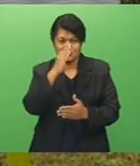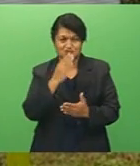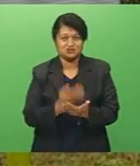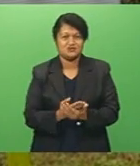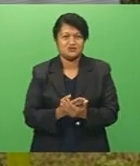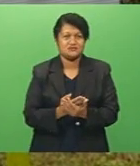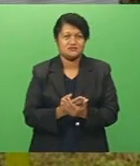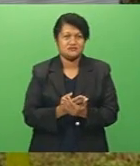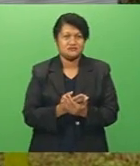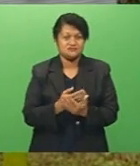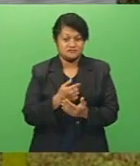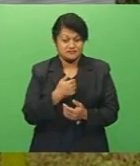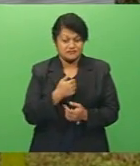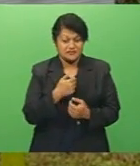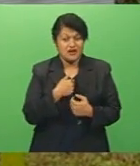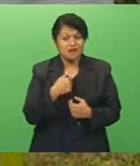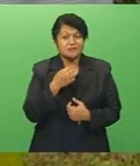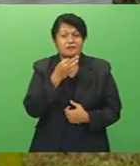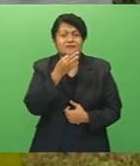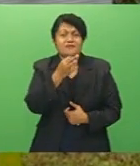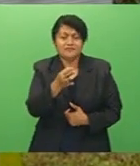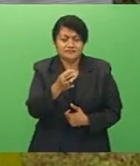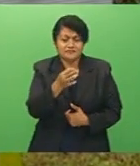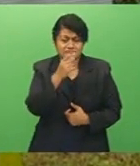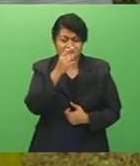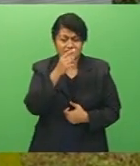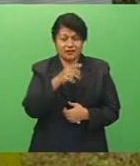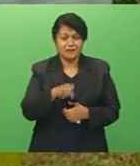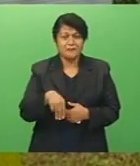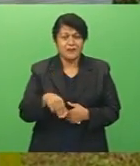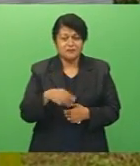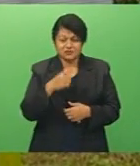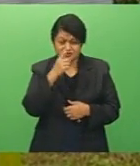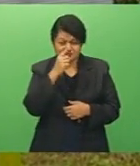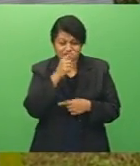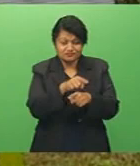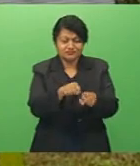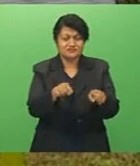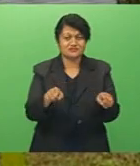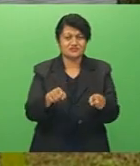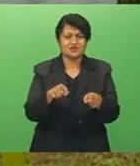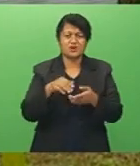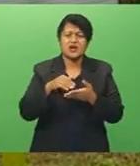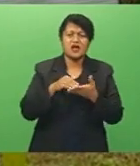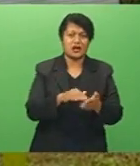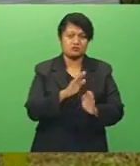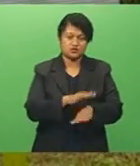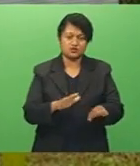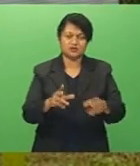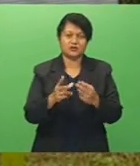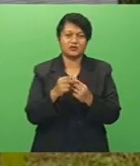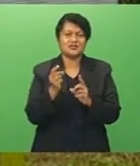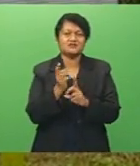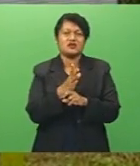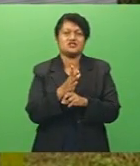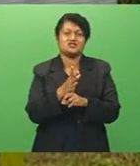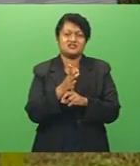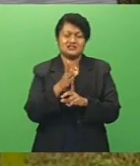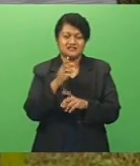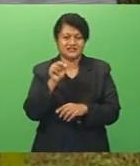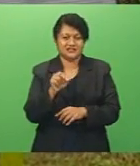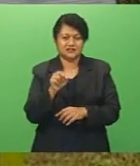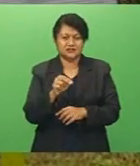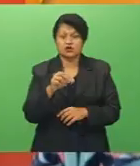I'm pleading to members of the public to help children with special needs, and I also think that there should be more awareness